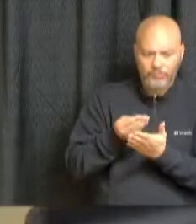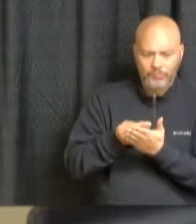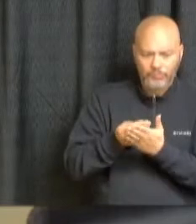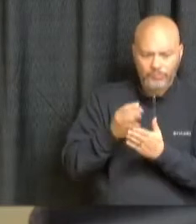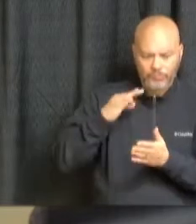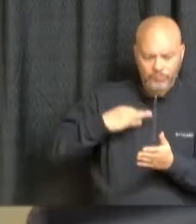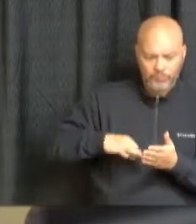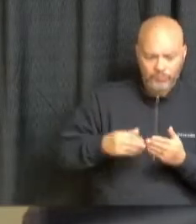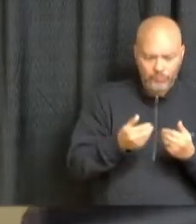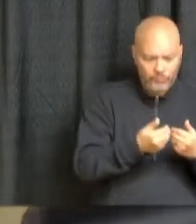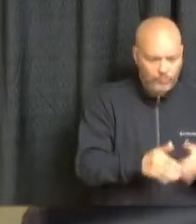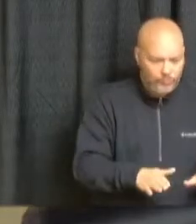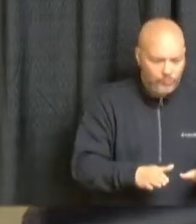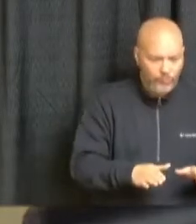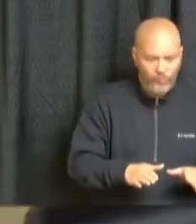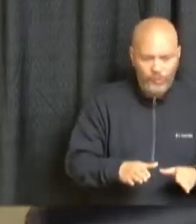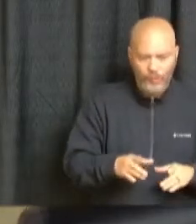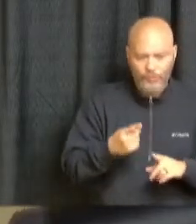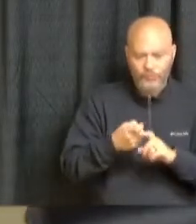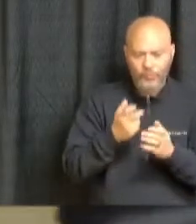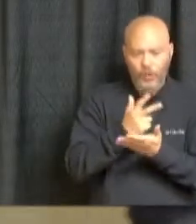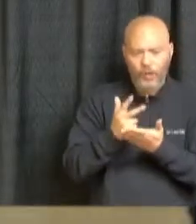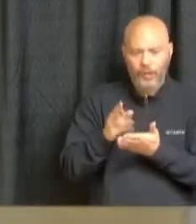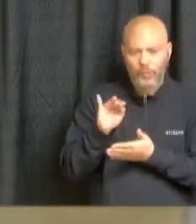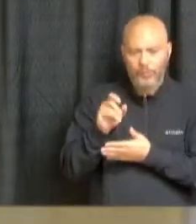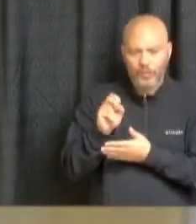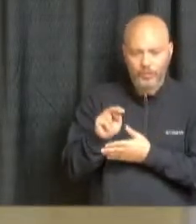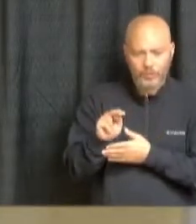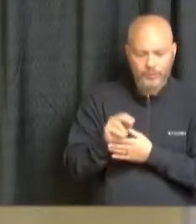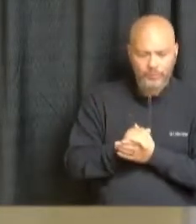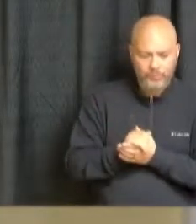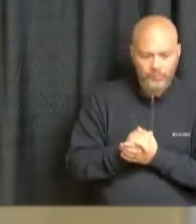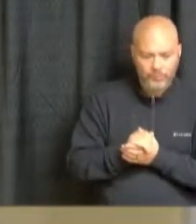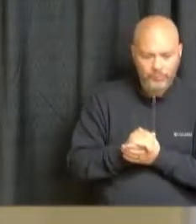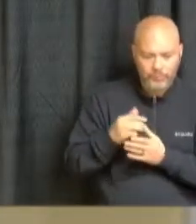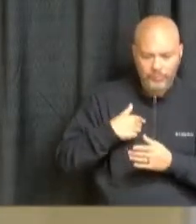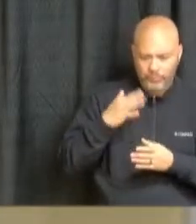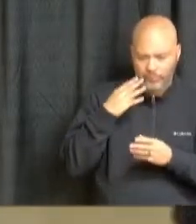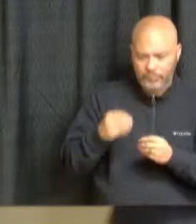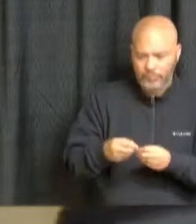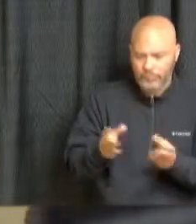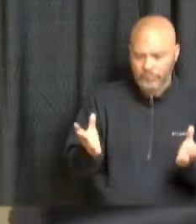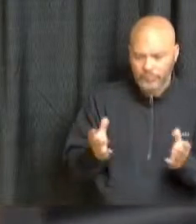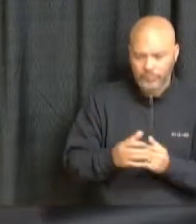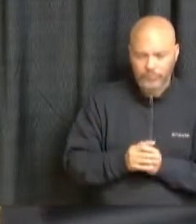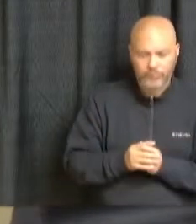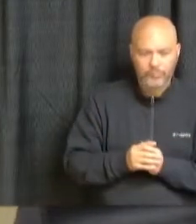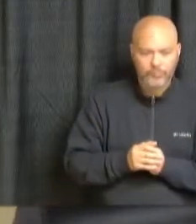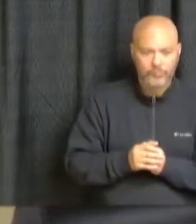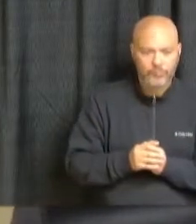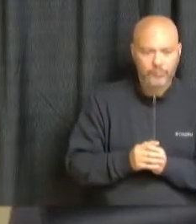profit and losses from the Parking Commission. So I'm just gonna pass that out.